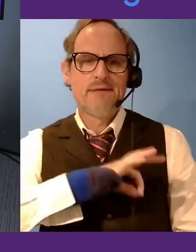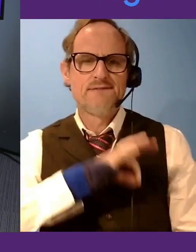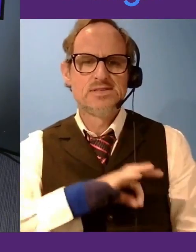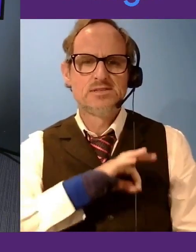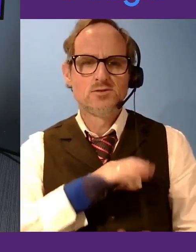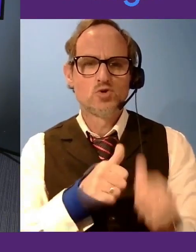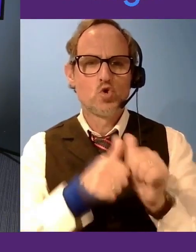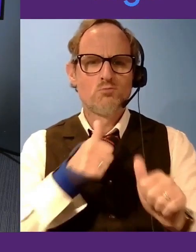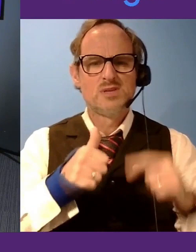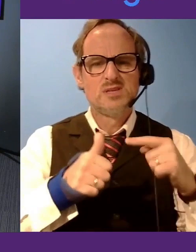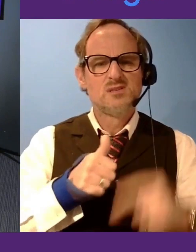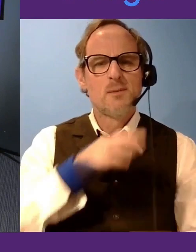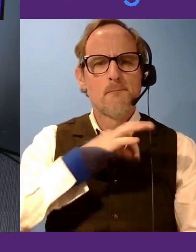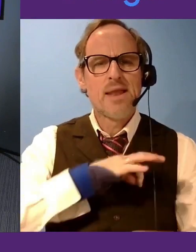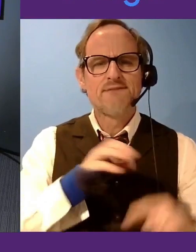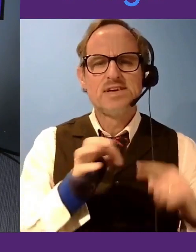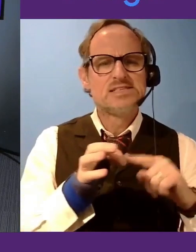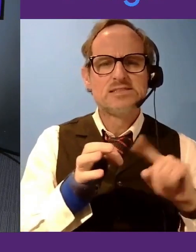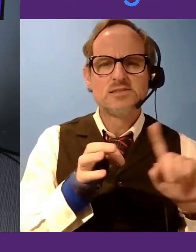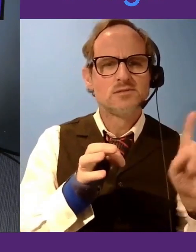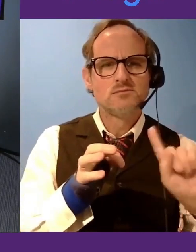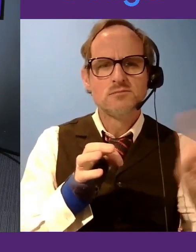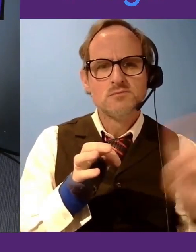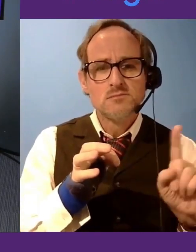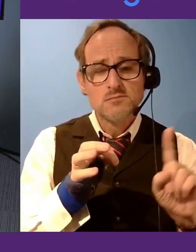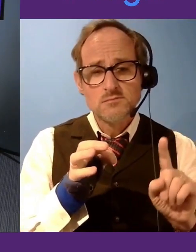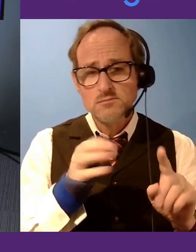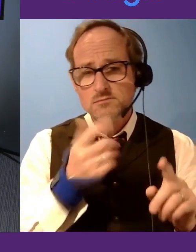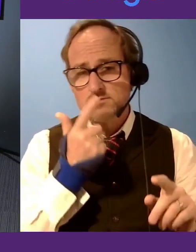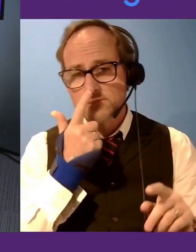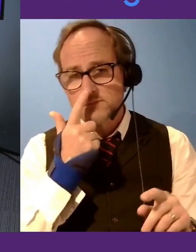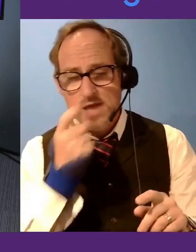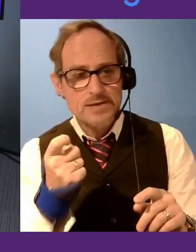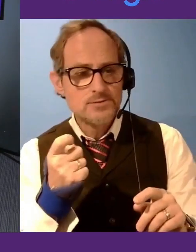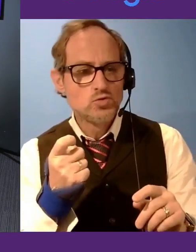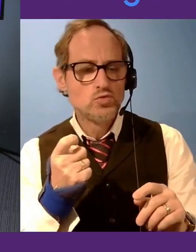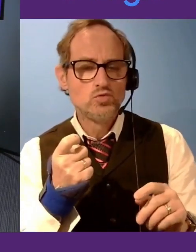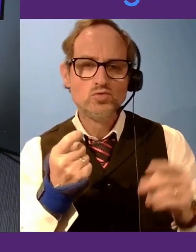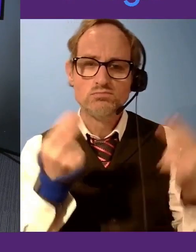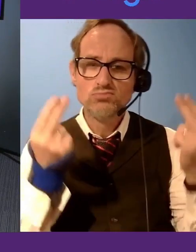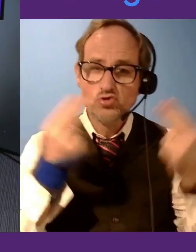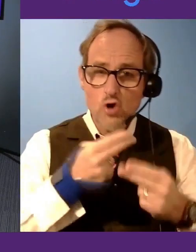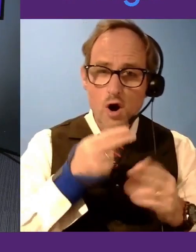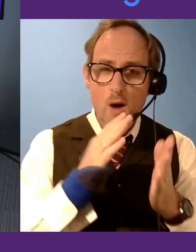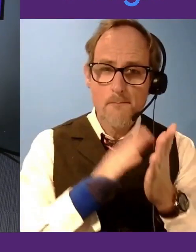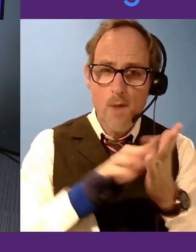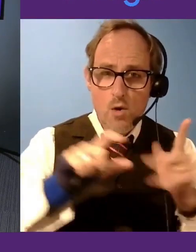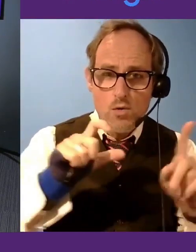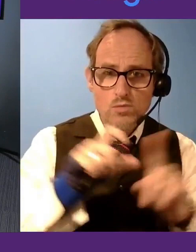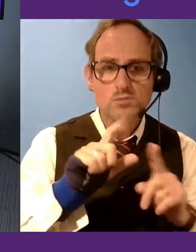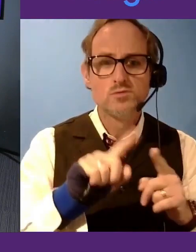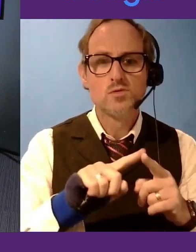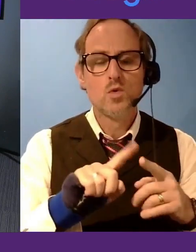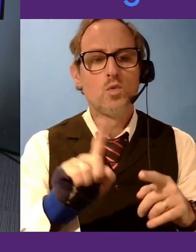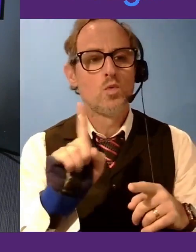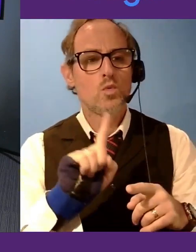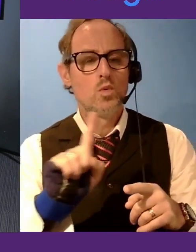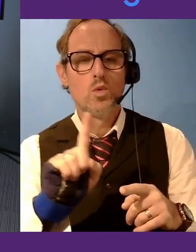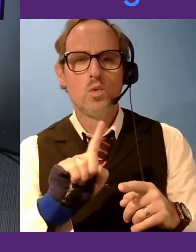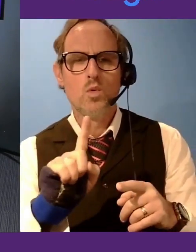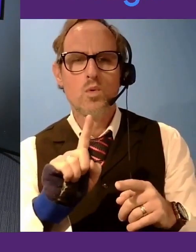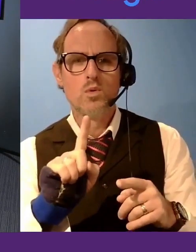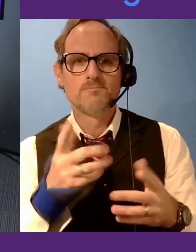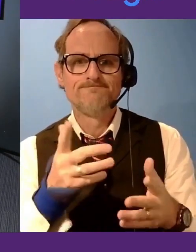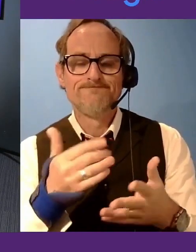other things that you think that could be the easy wins that kind of signal the power of design within the